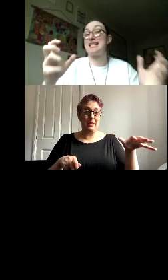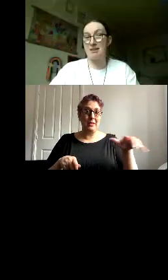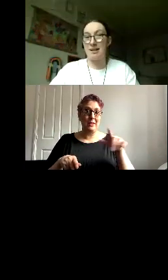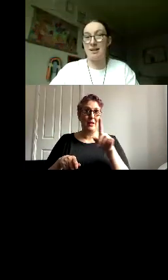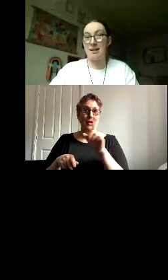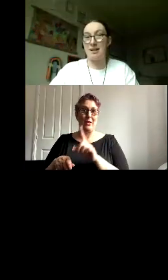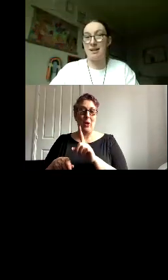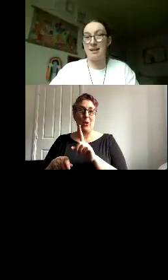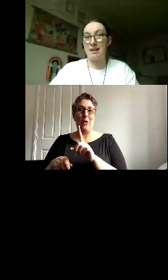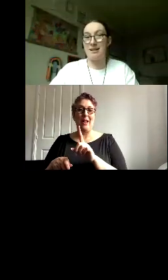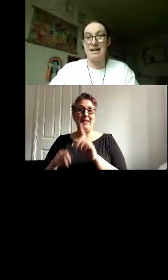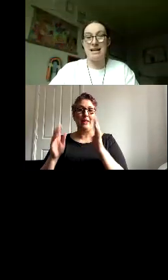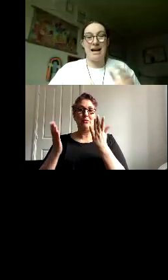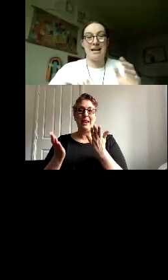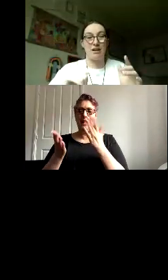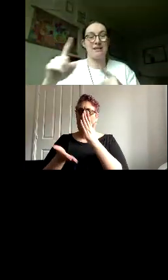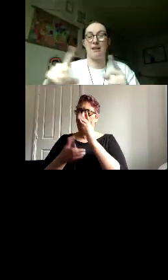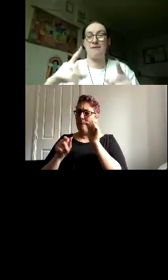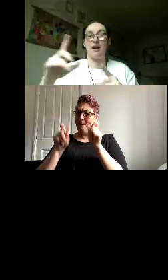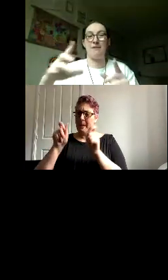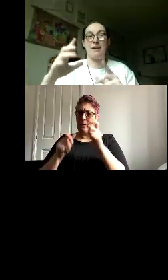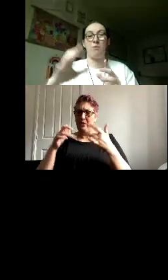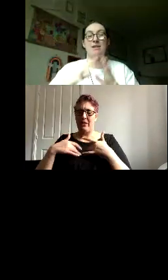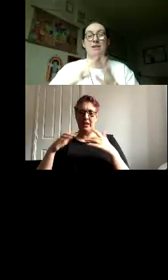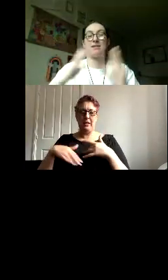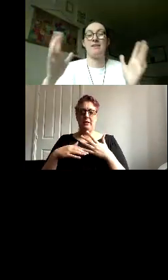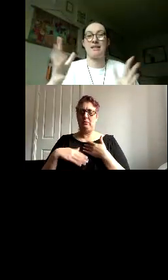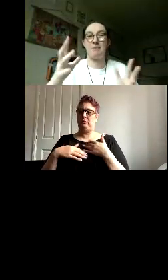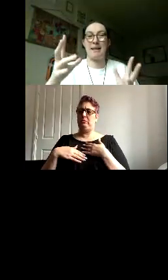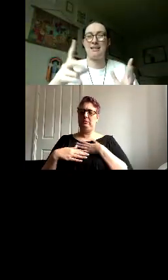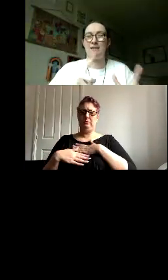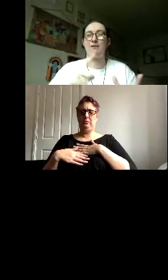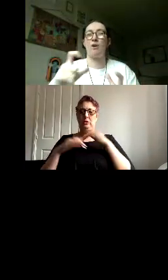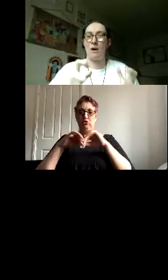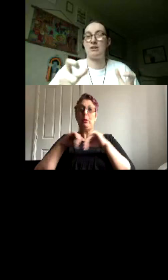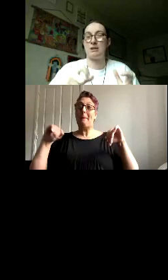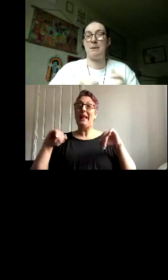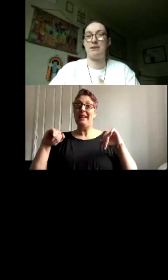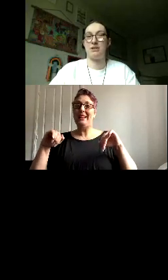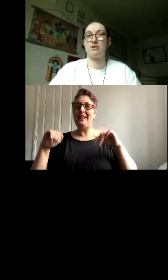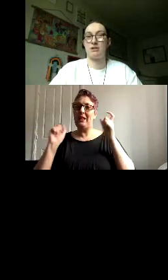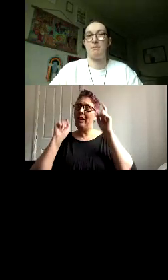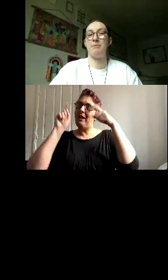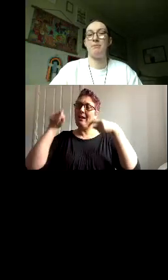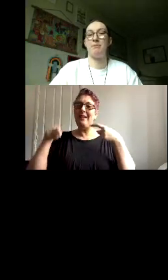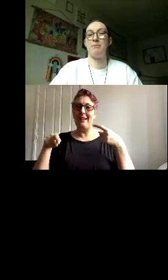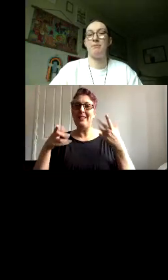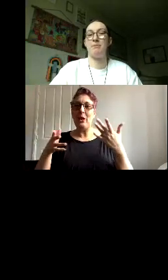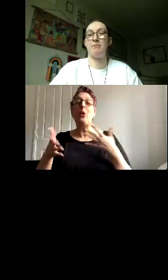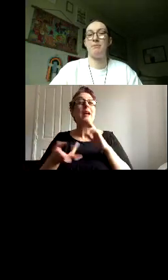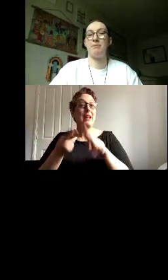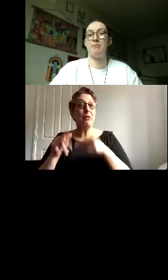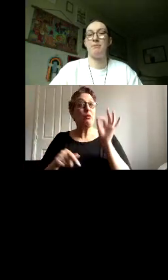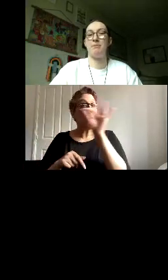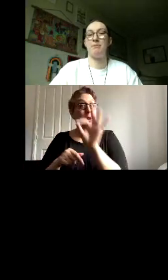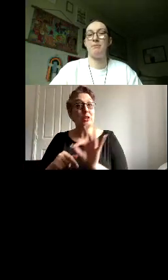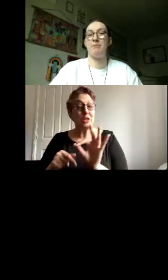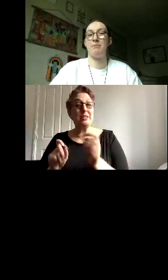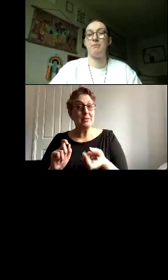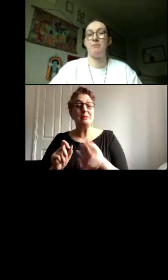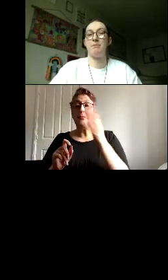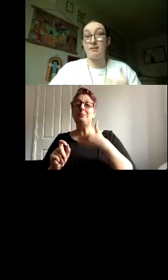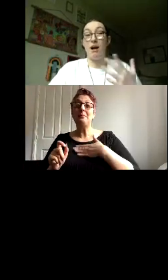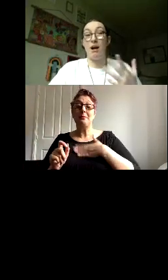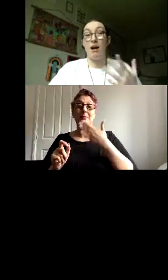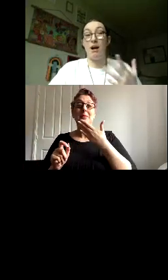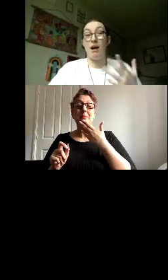in answers. I really encourage you, as I've once I've explained this, if you've got questions about it, just to put in the chat.